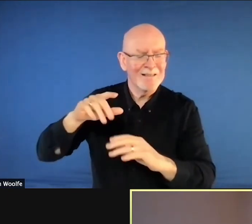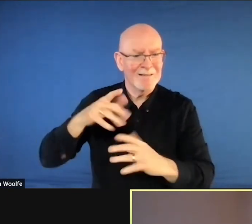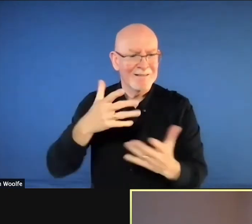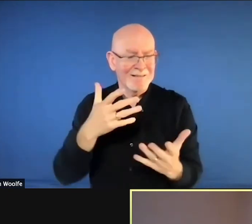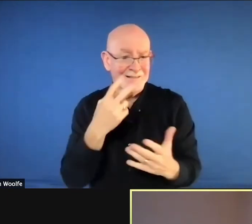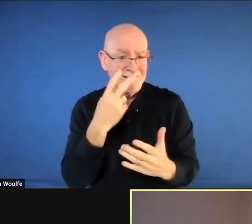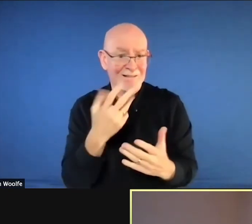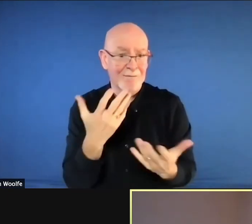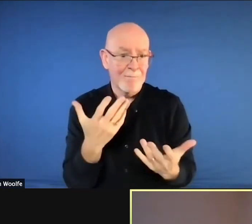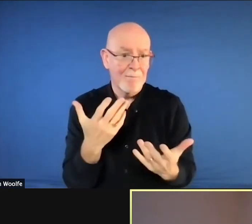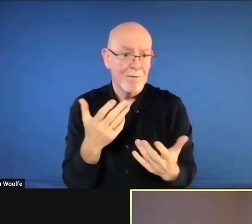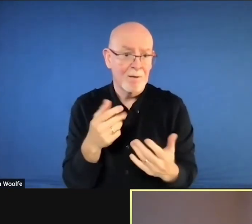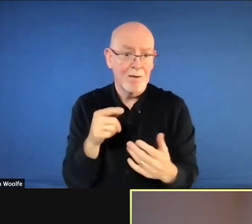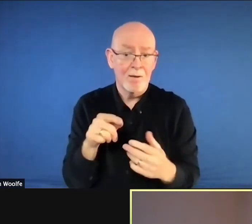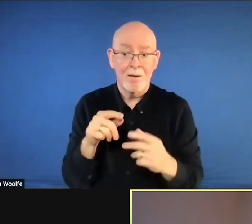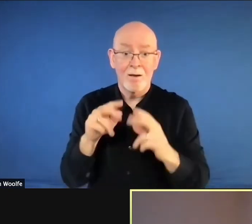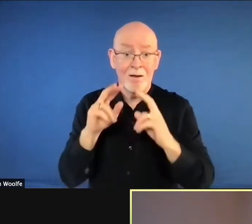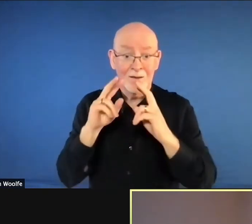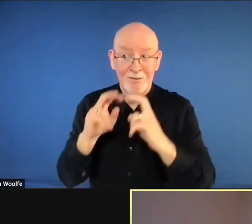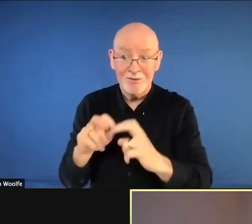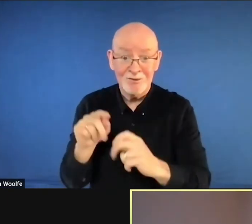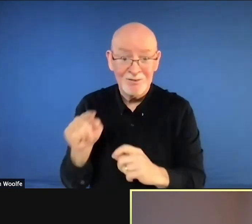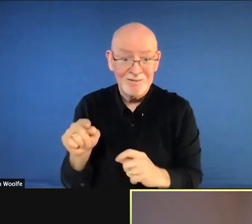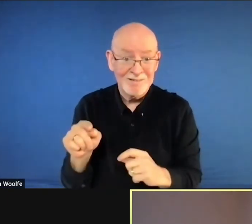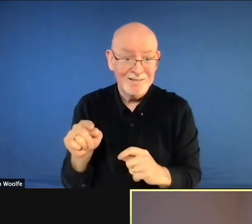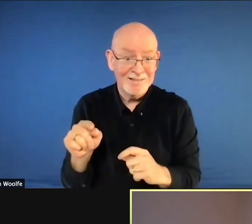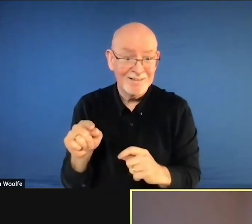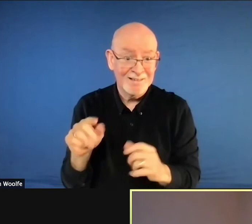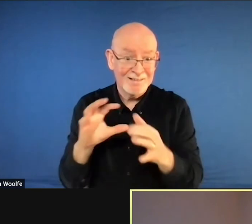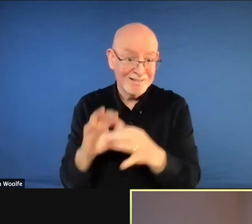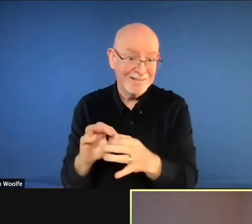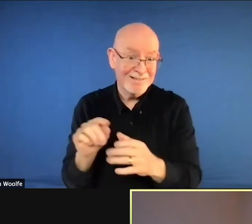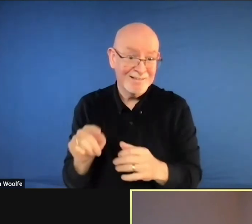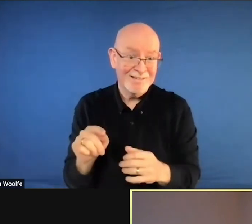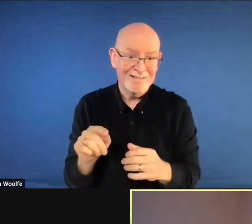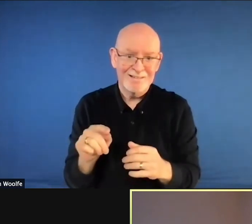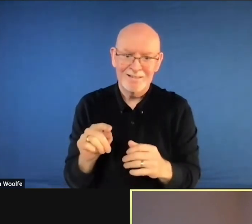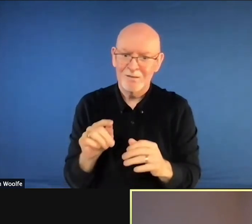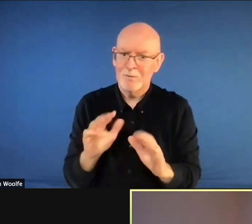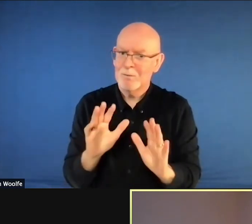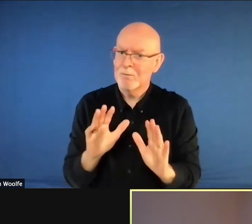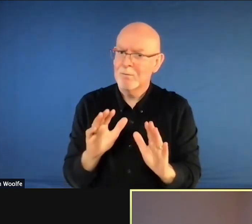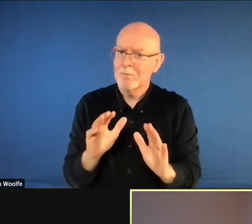is very good to have, and it lacks